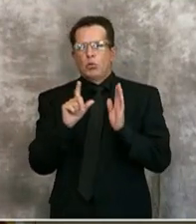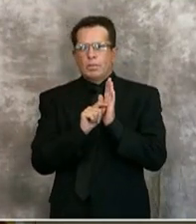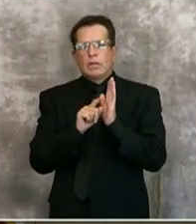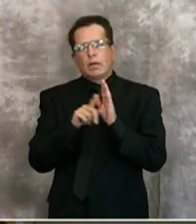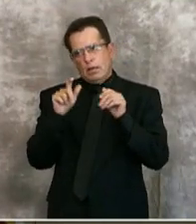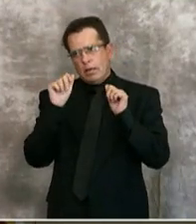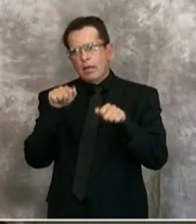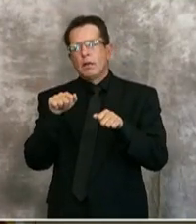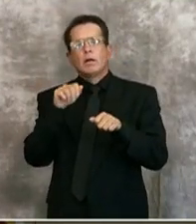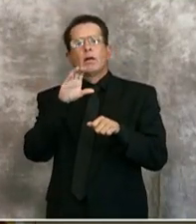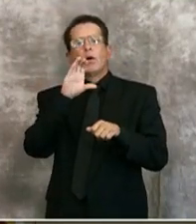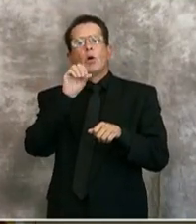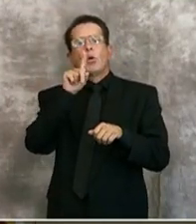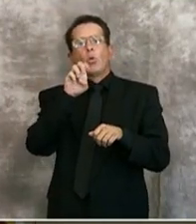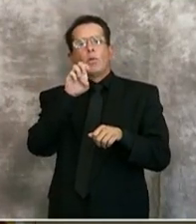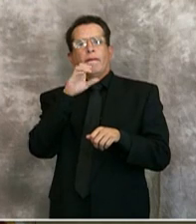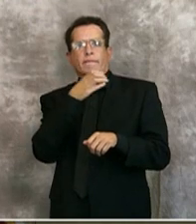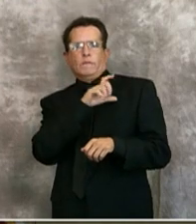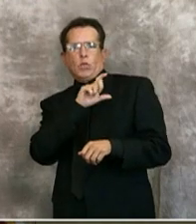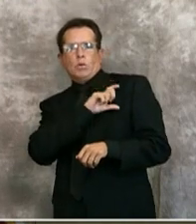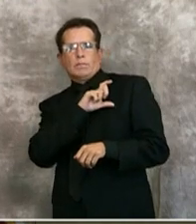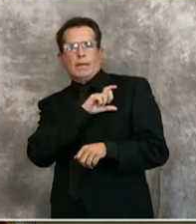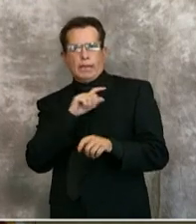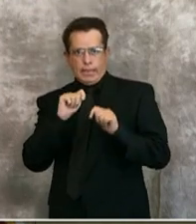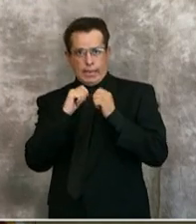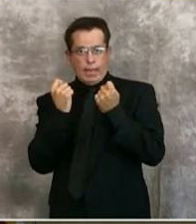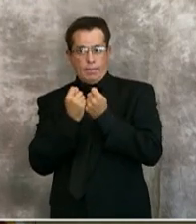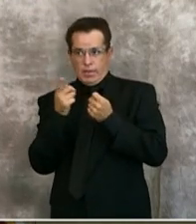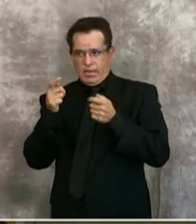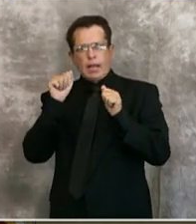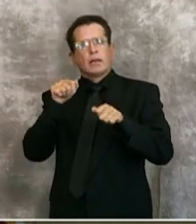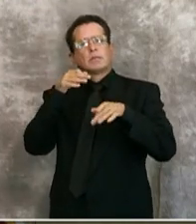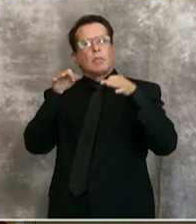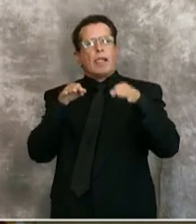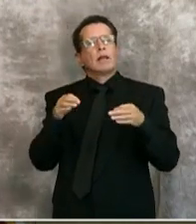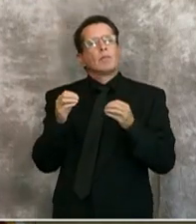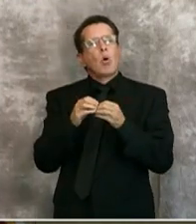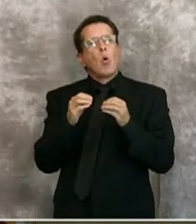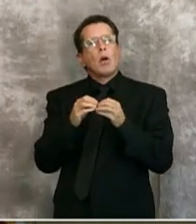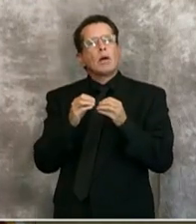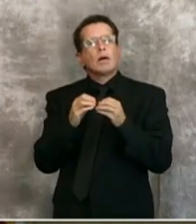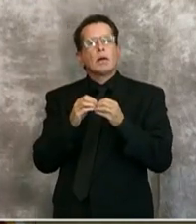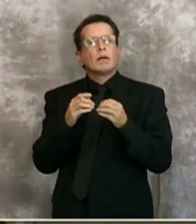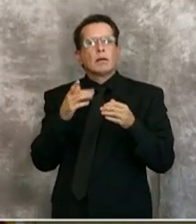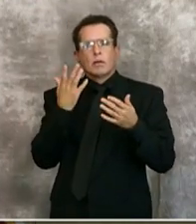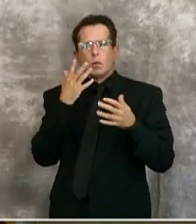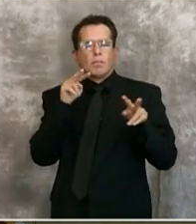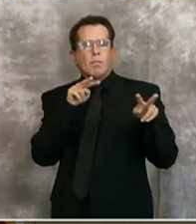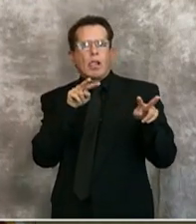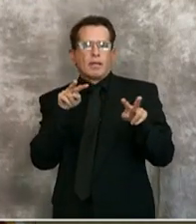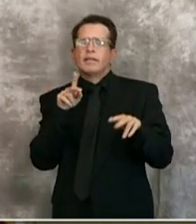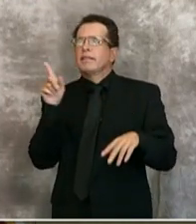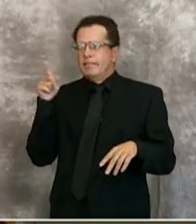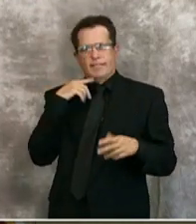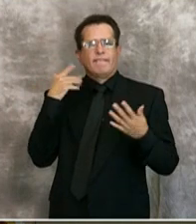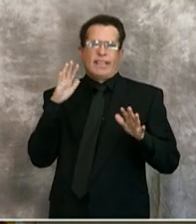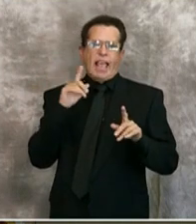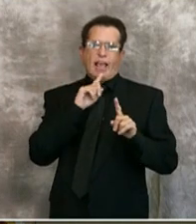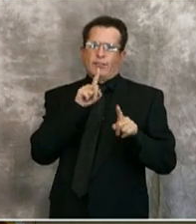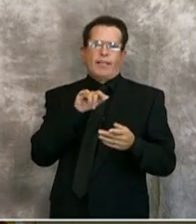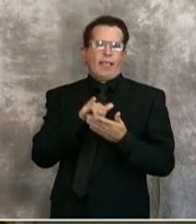county's code enforcement team that would be keeping an eye out for businesses that aren't following the public health orders? That was the one I think we just